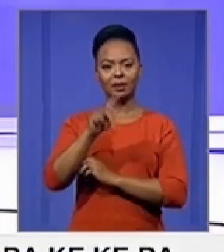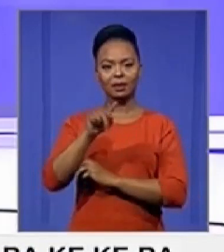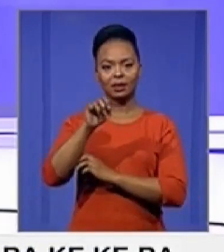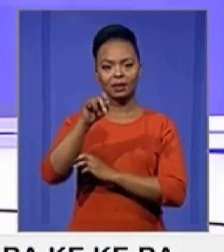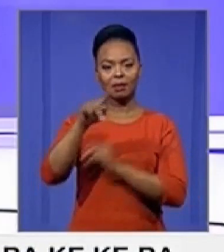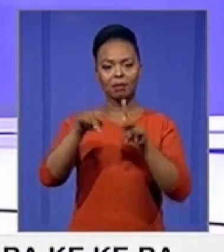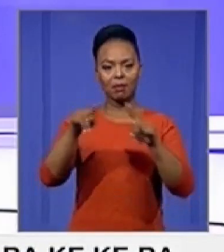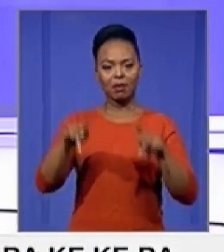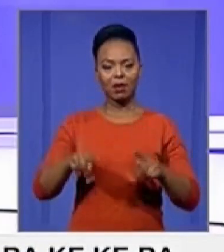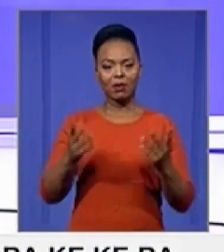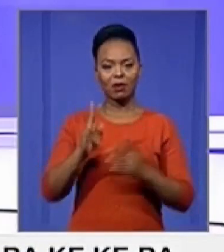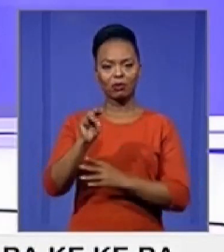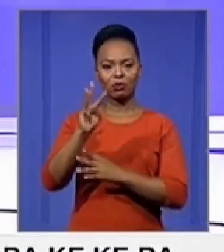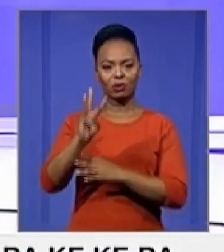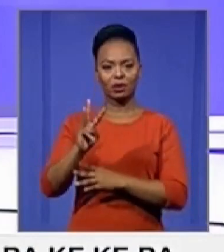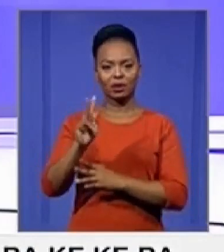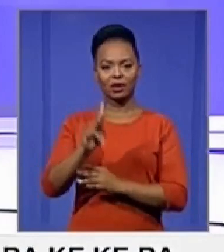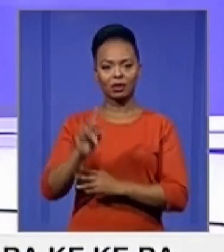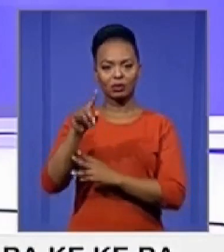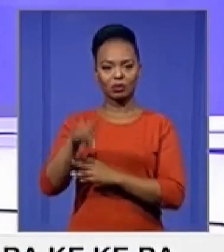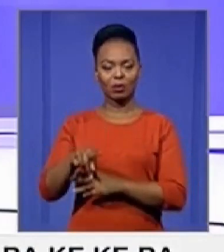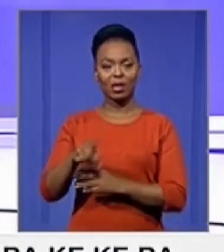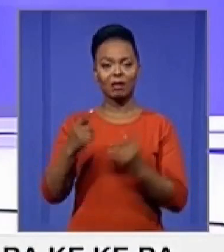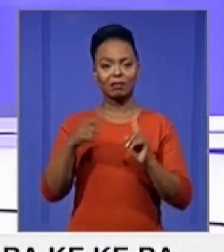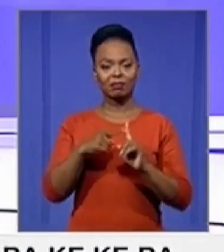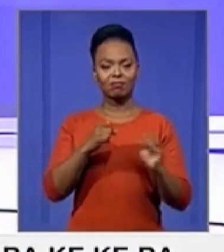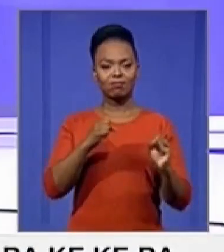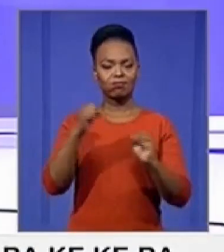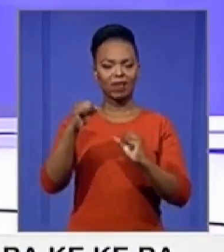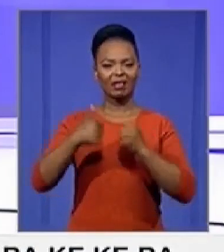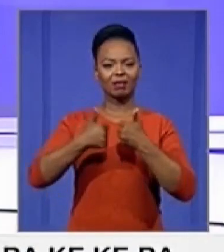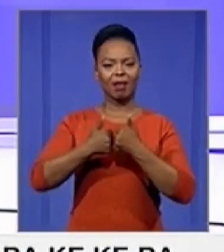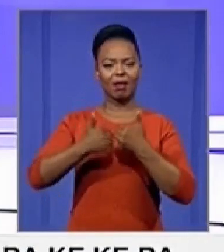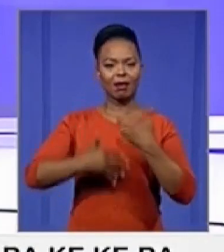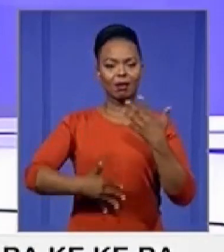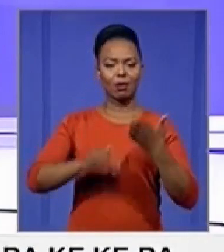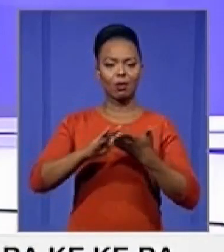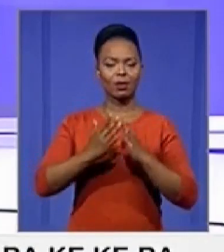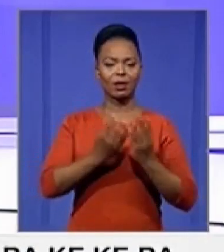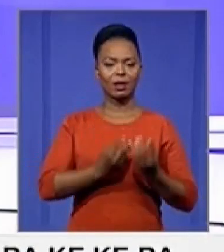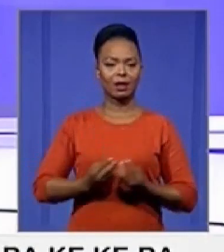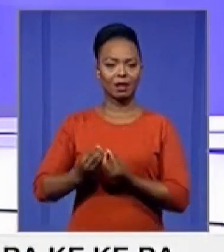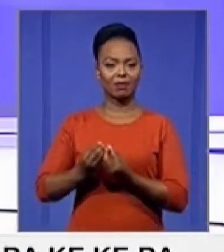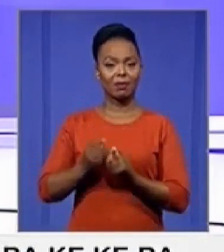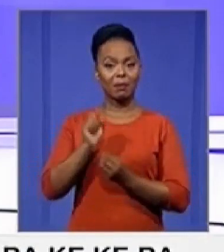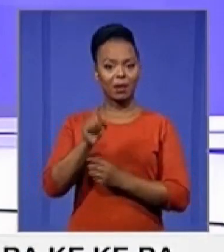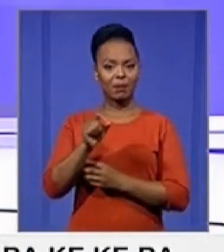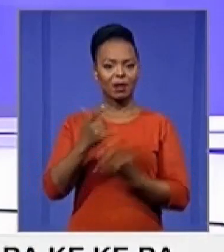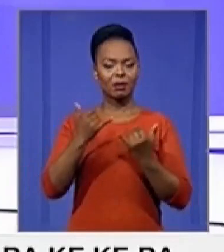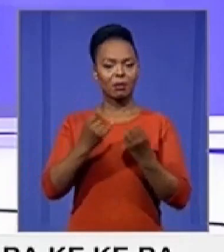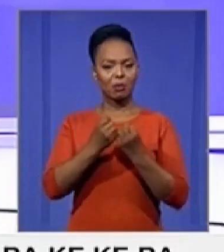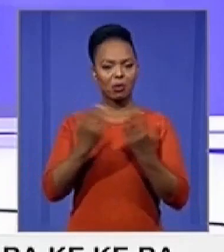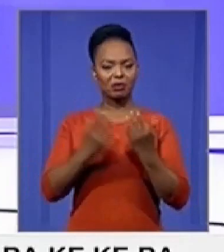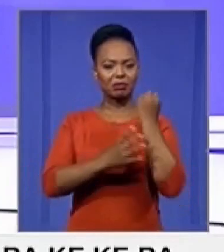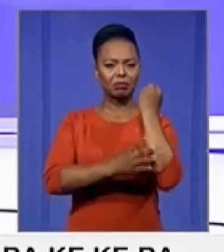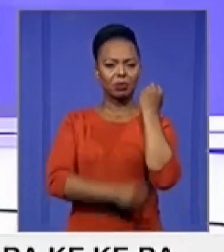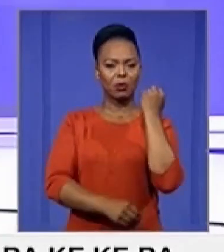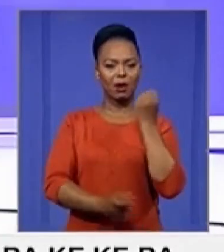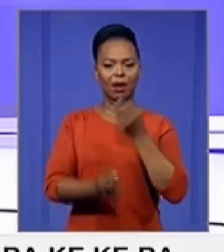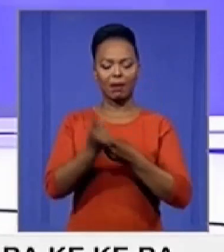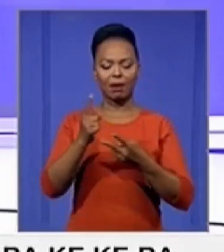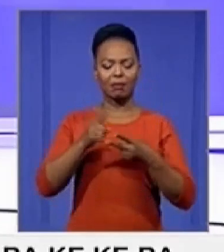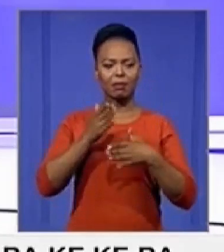West. Mopresidente Ramaphosa o buile ka diphephetso tse mmalwa tseo baahi ba tobaneng le tsona tse agang ka hare bofuma, tlhoko